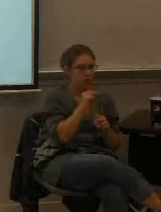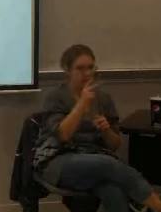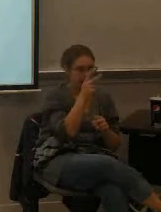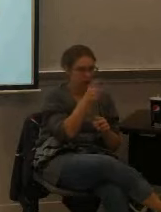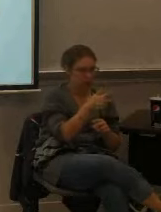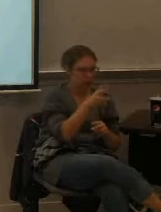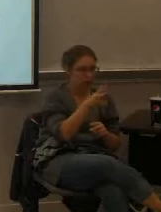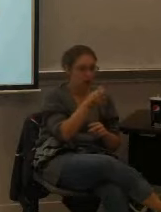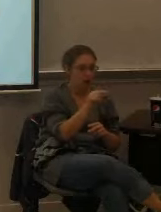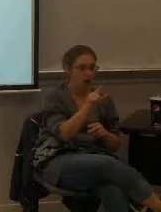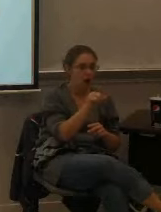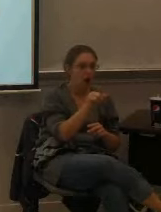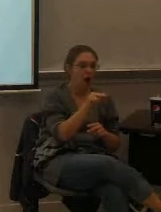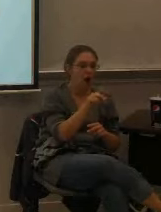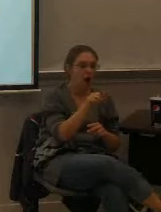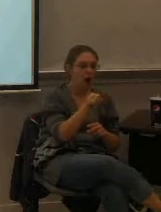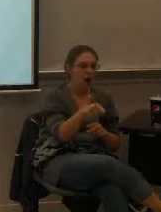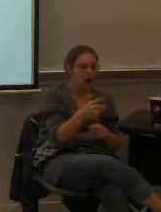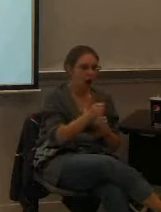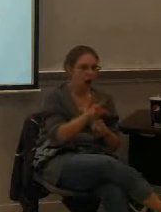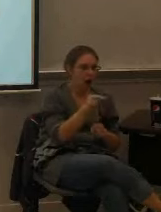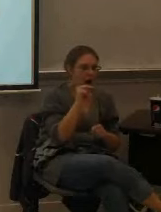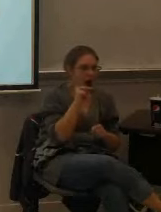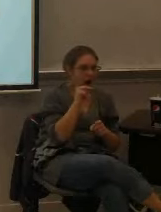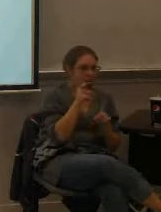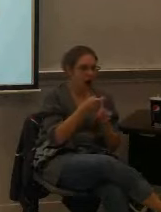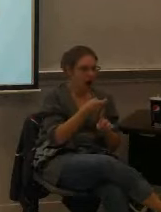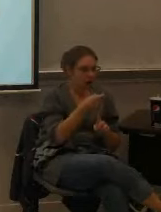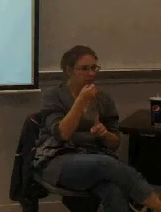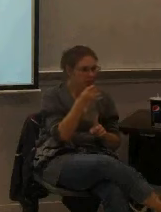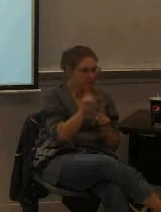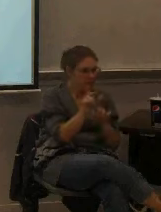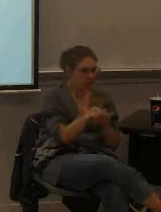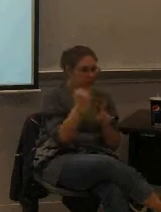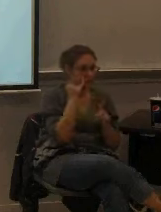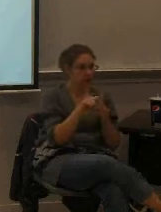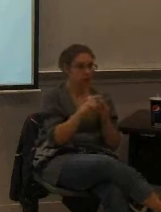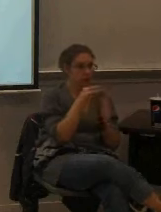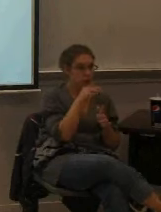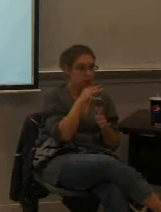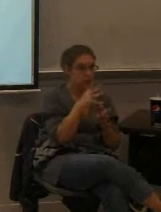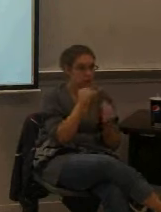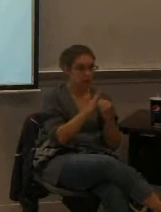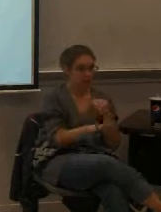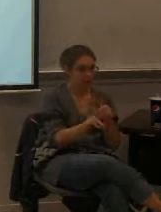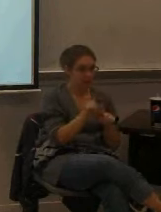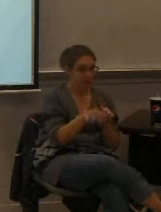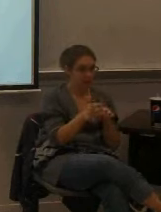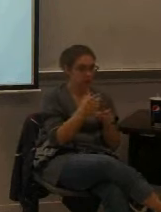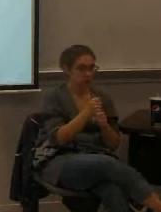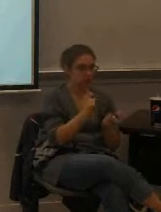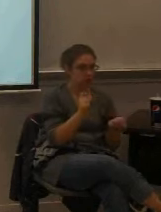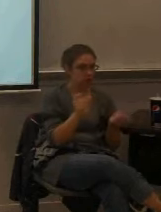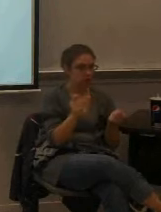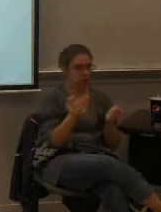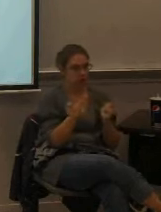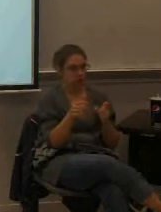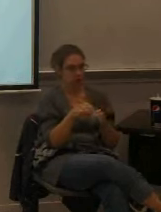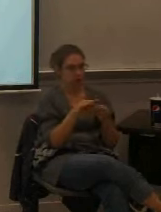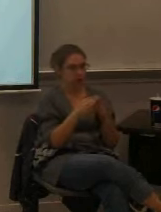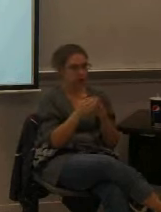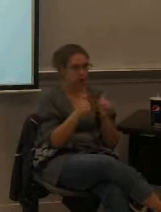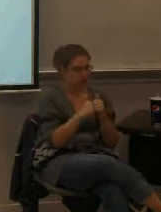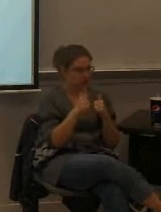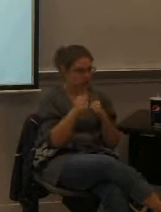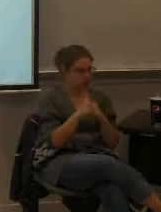and they get their nutrient from that. If you start polluting a wetland like that, then you get these shifts in community structure, and